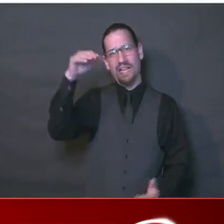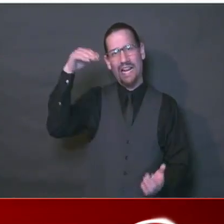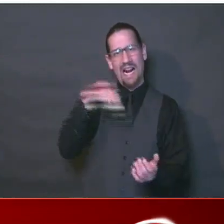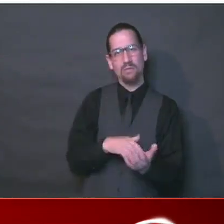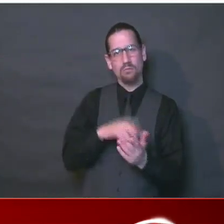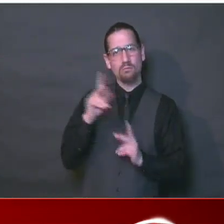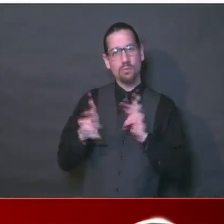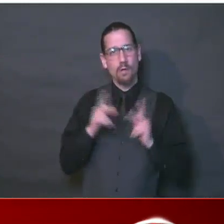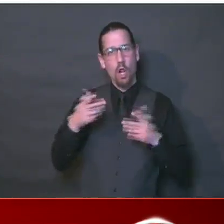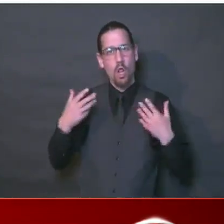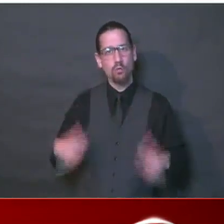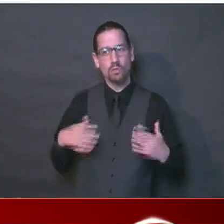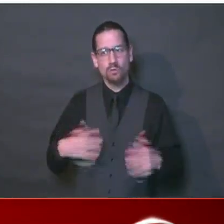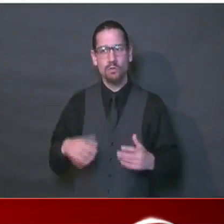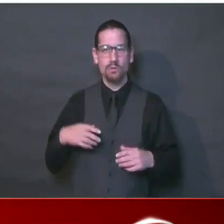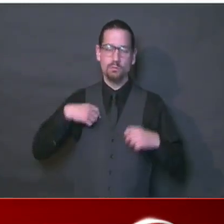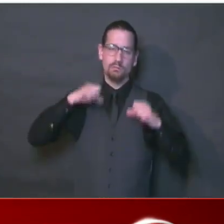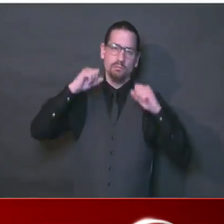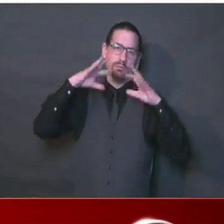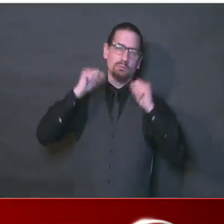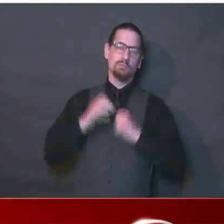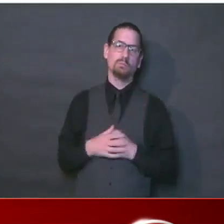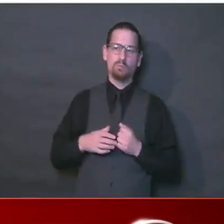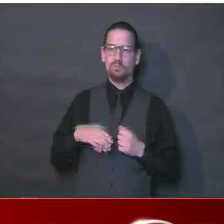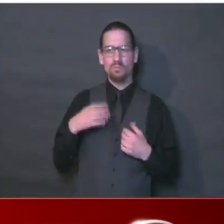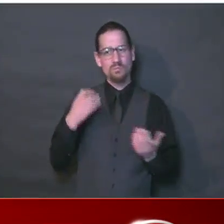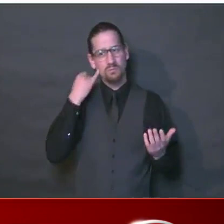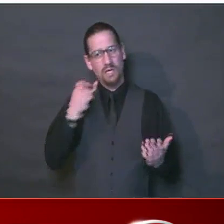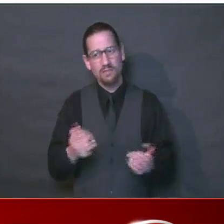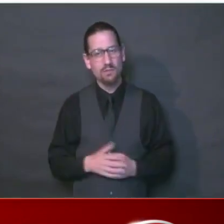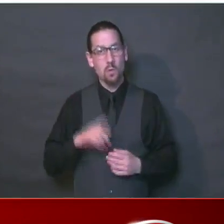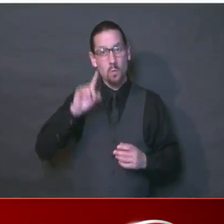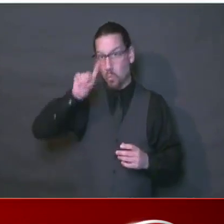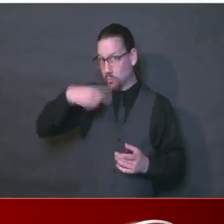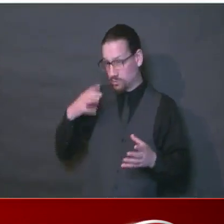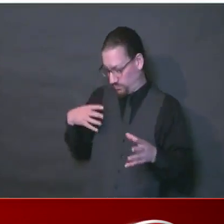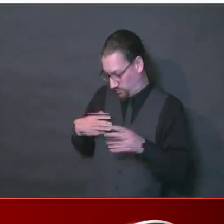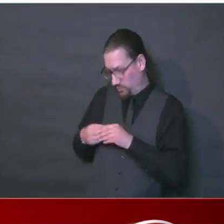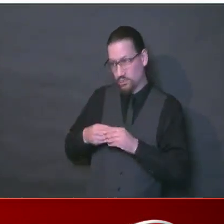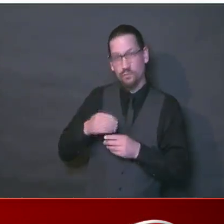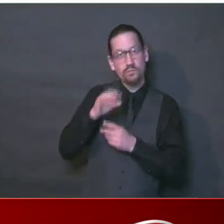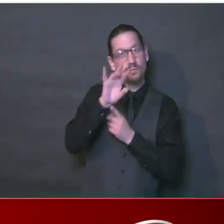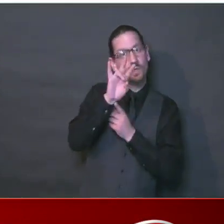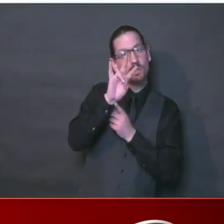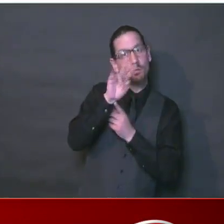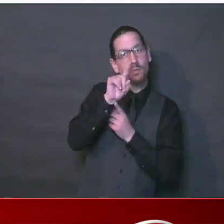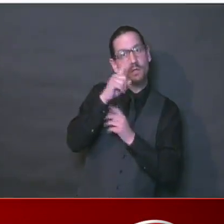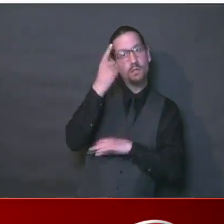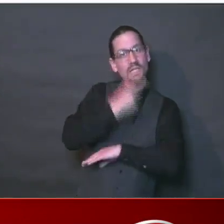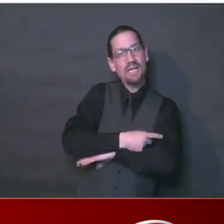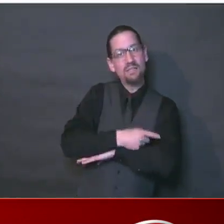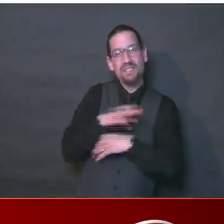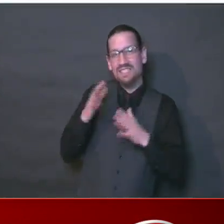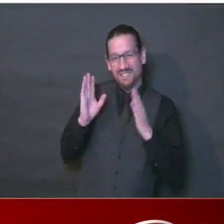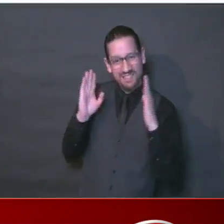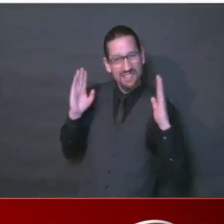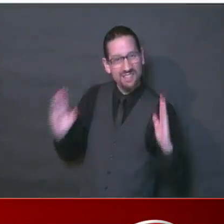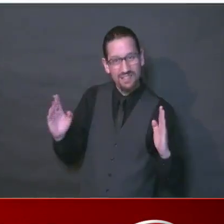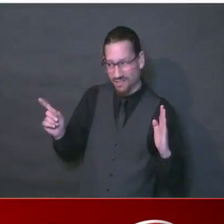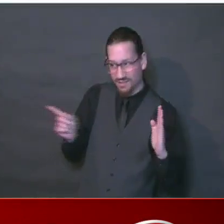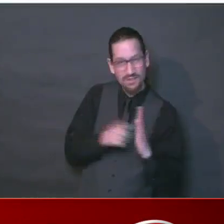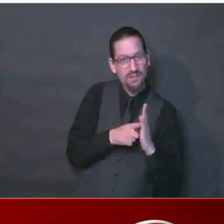standing here just 71 days after our first case identified by the state health laboratories at the Rhode